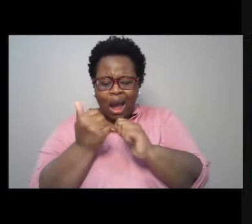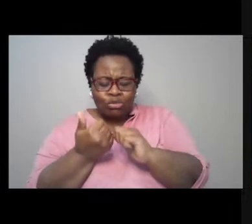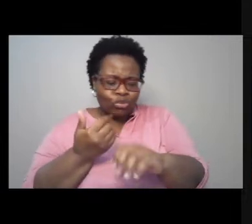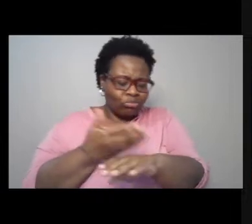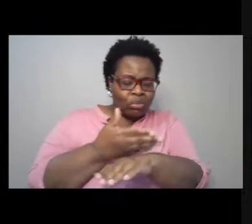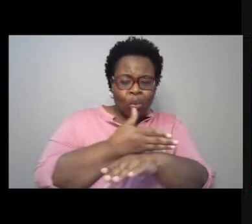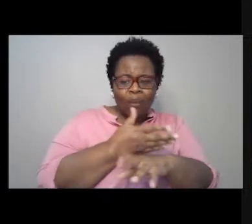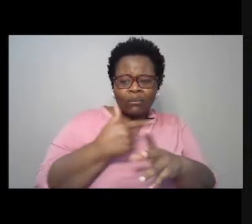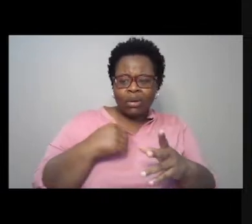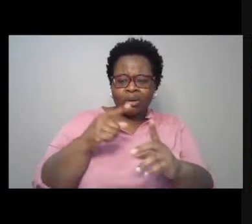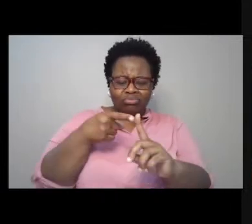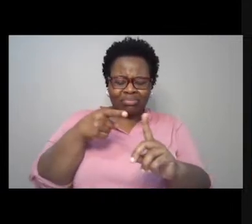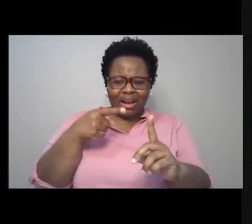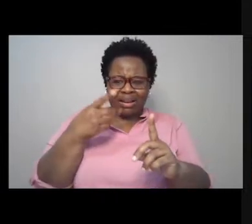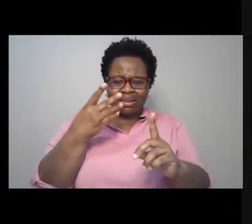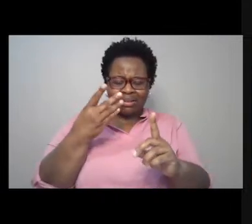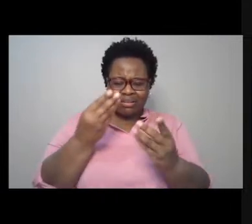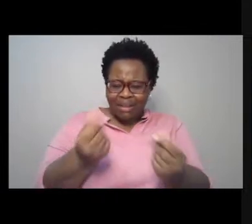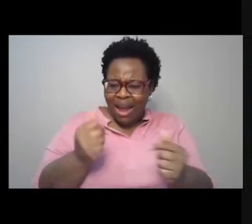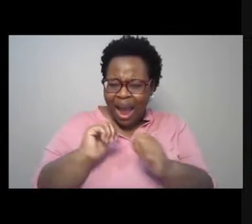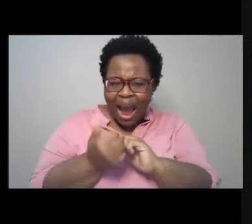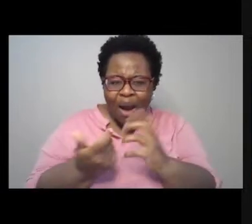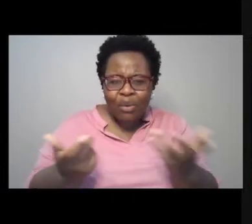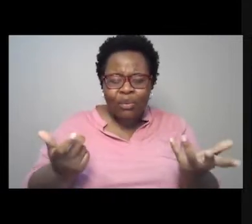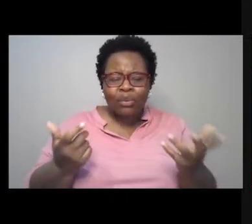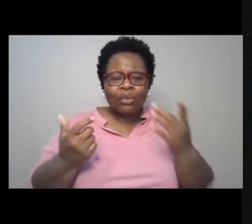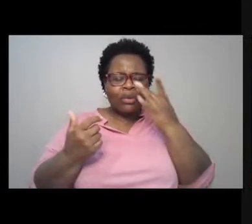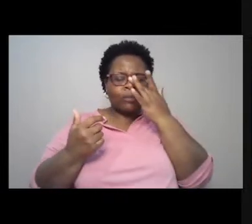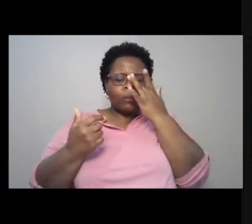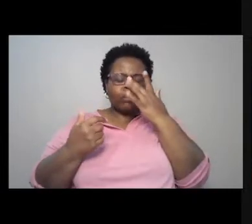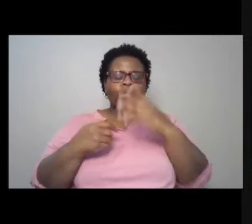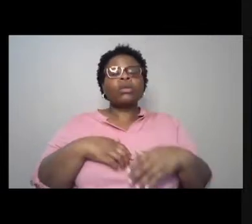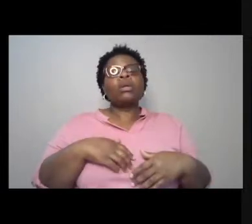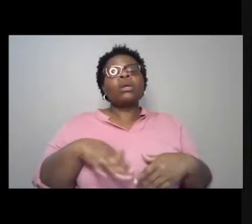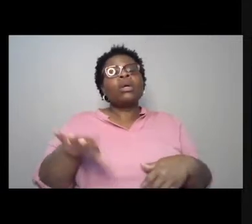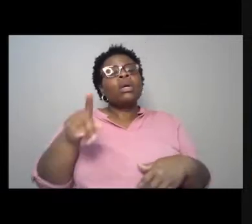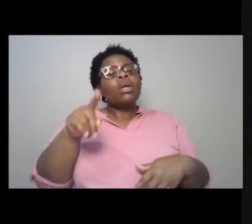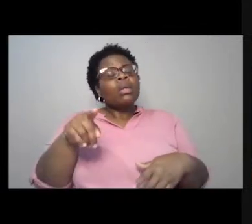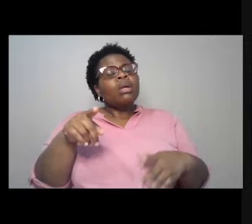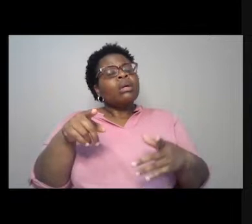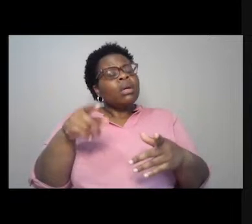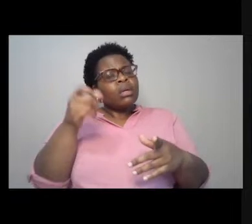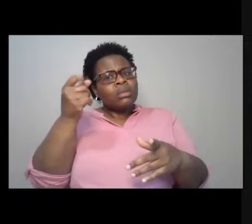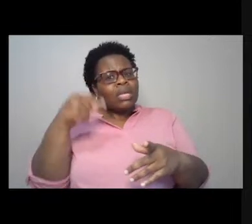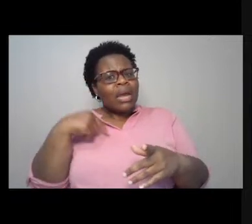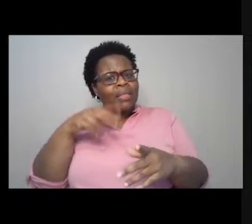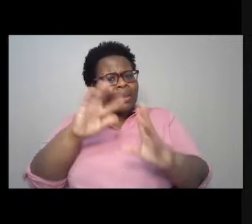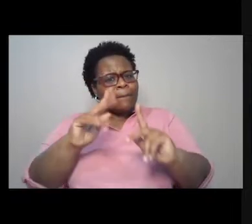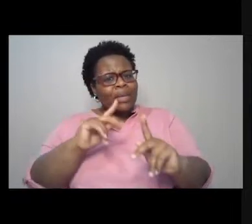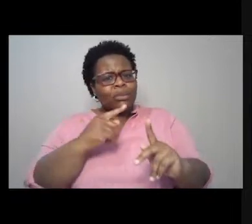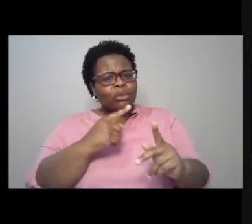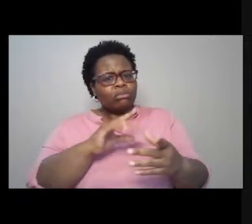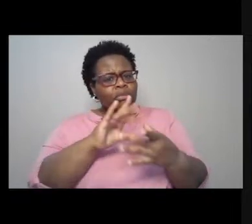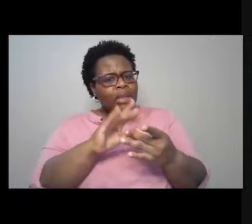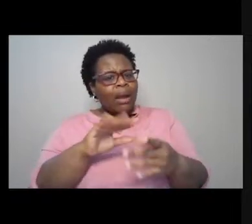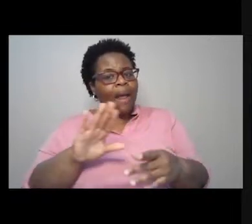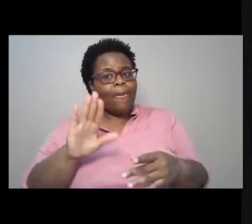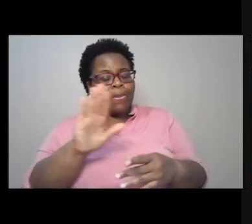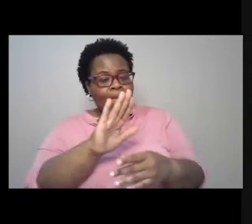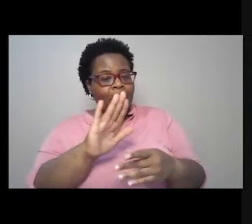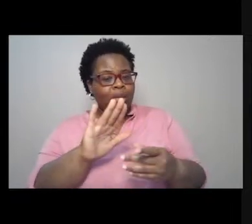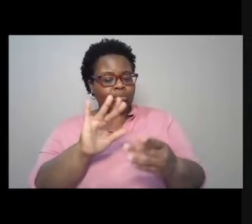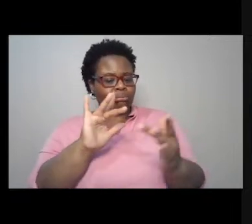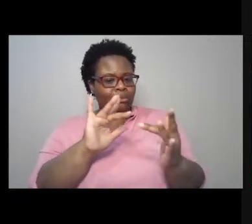didn't mention the treatment itself, but what they were saying was their relationships,